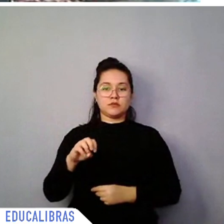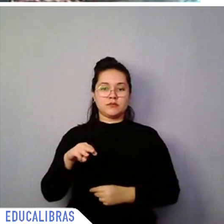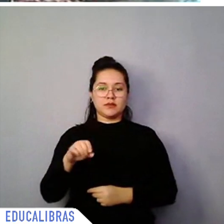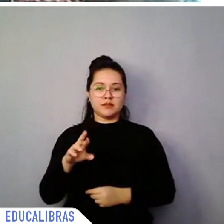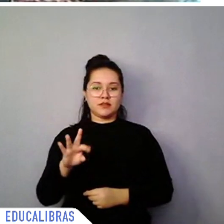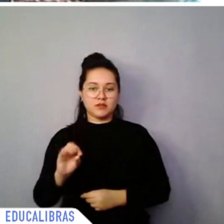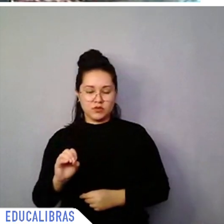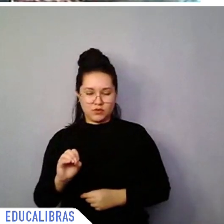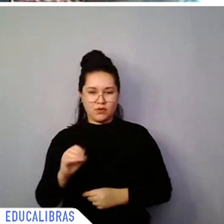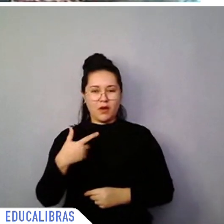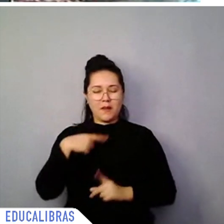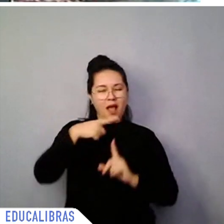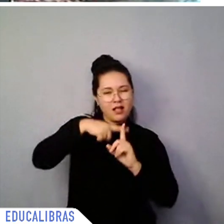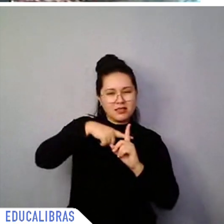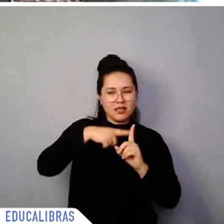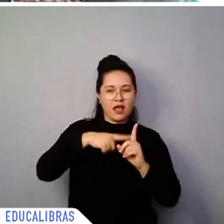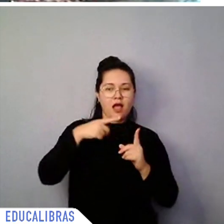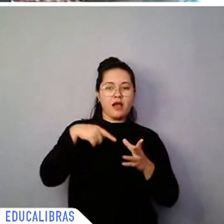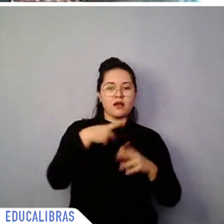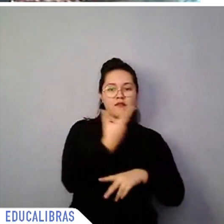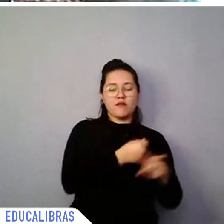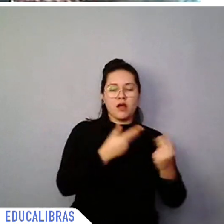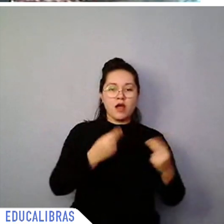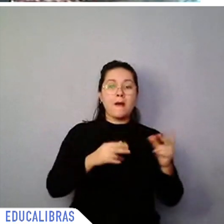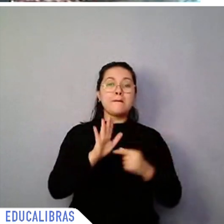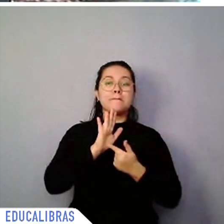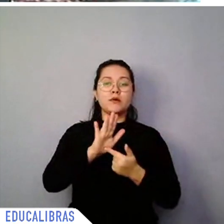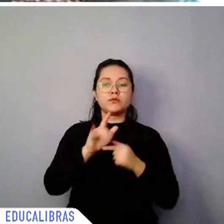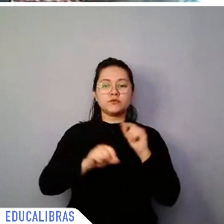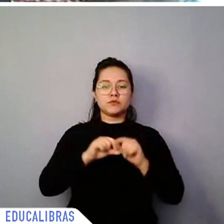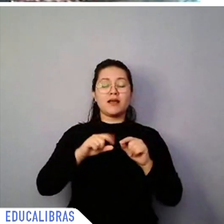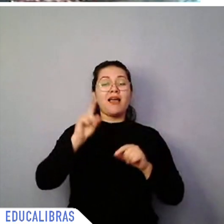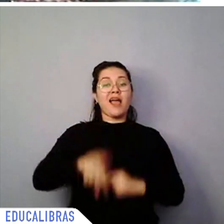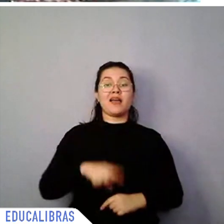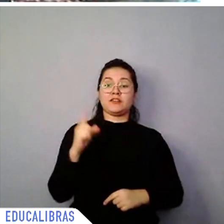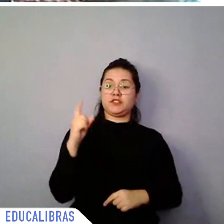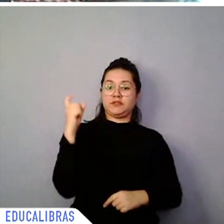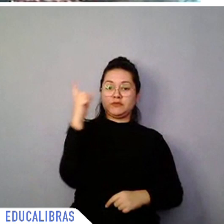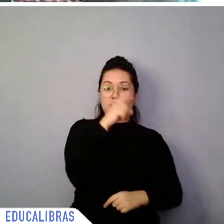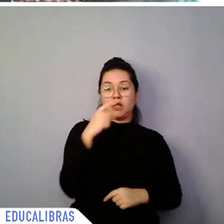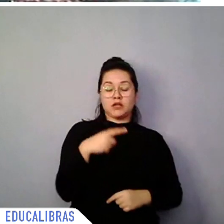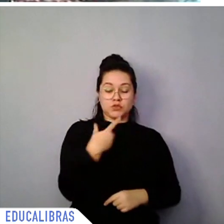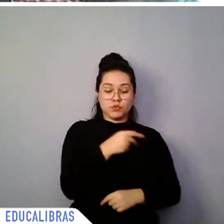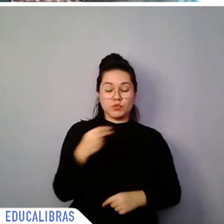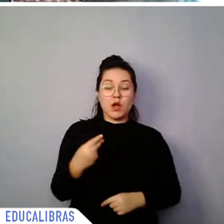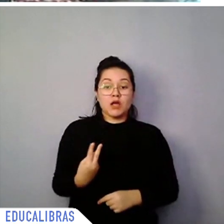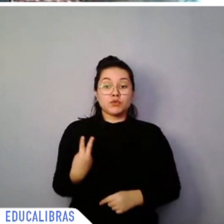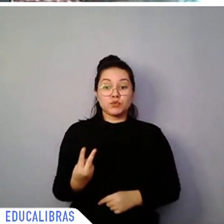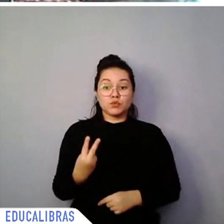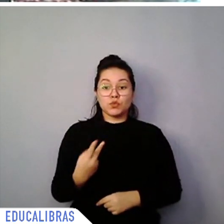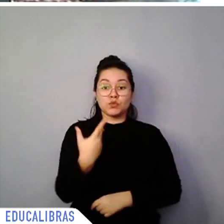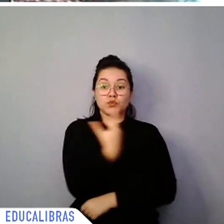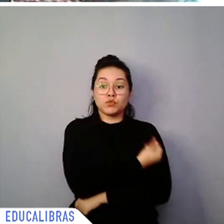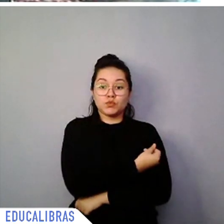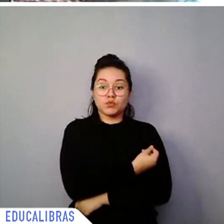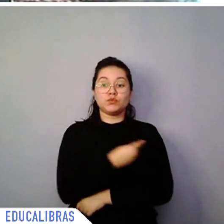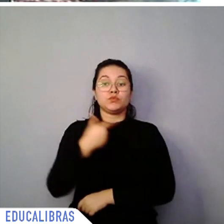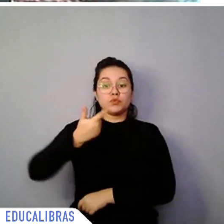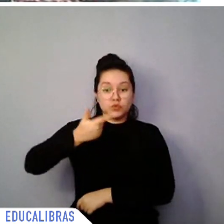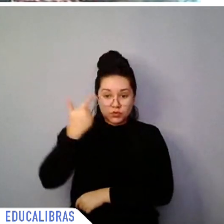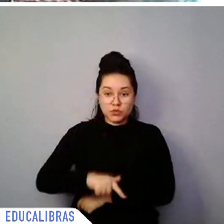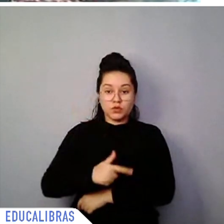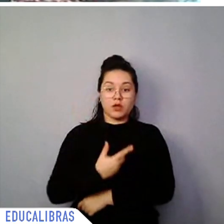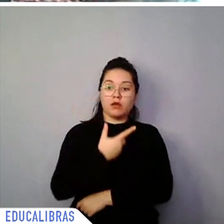a research that involves immunization. They are working with the University of São Carlos, and they are showing the challenge that is for